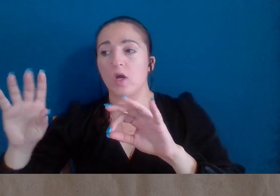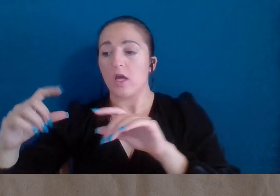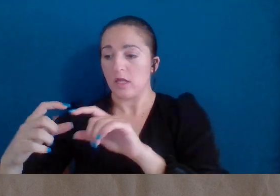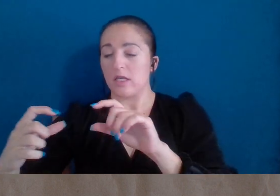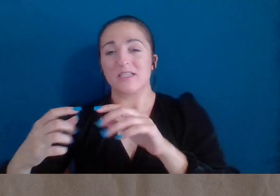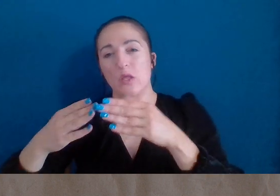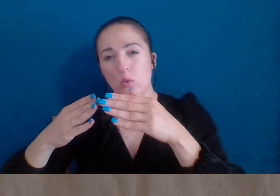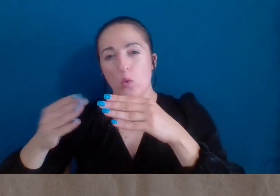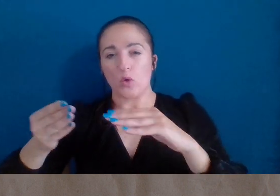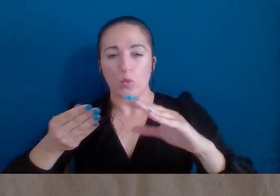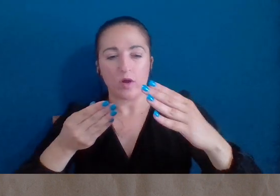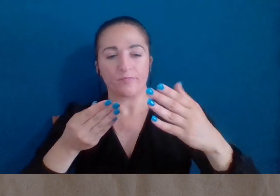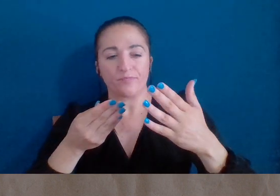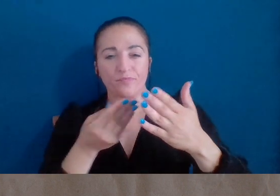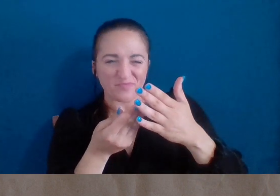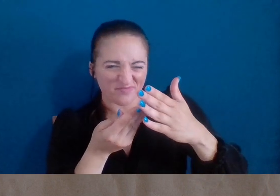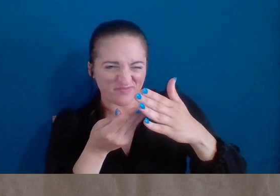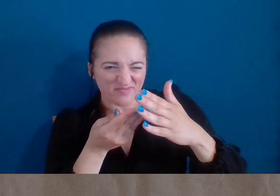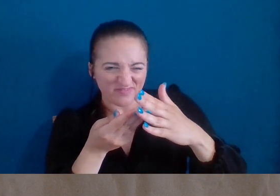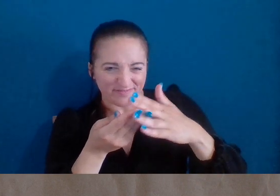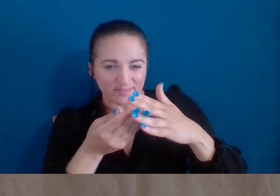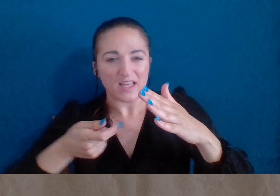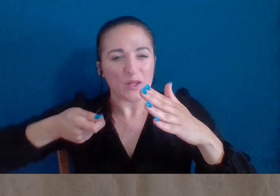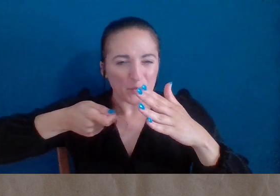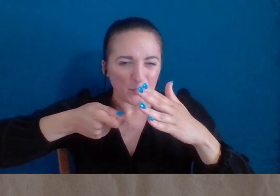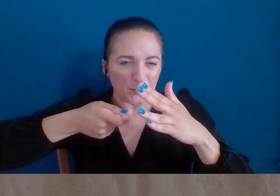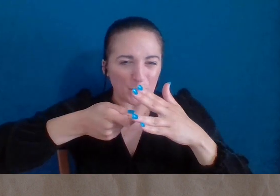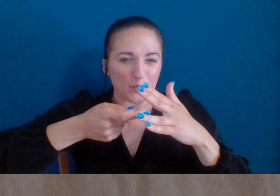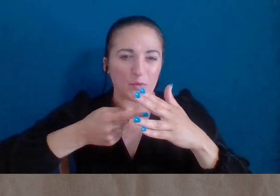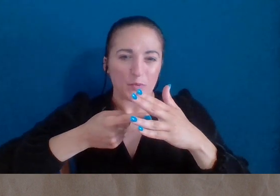that hole. And I'm just shoving it more